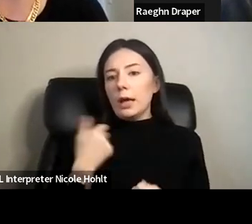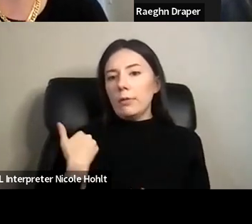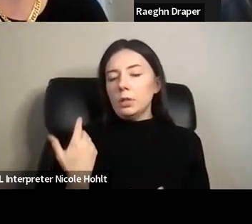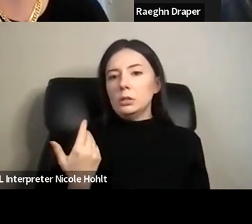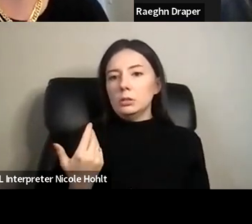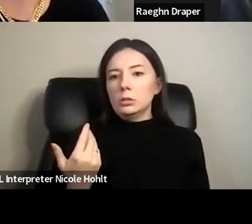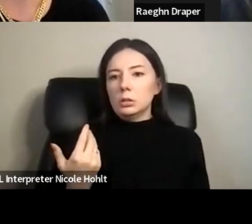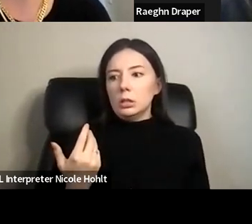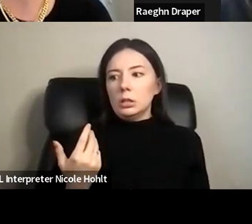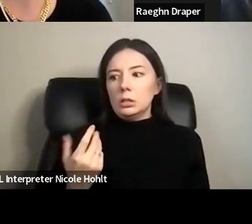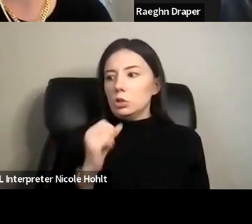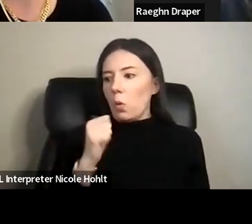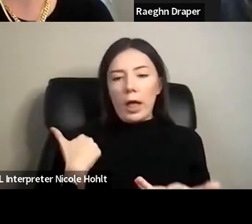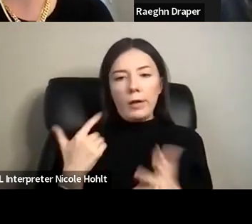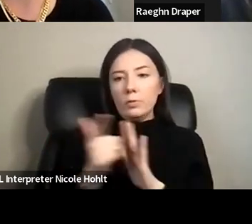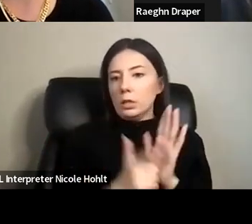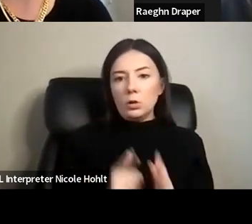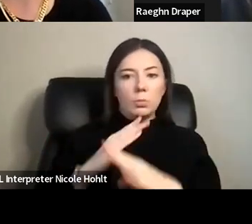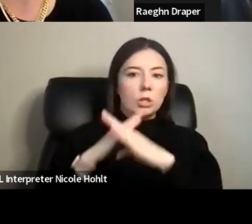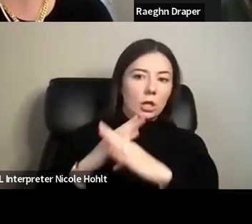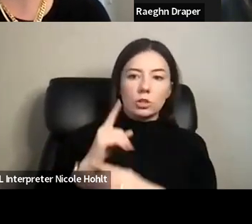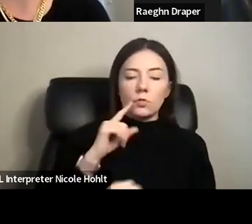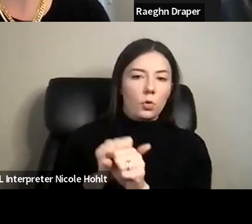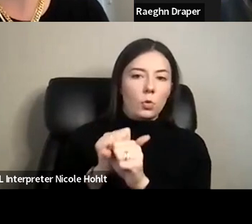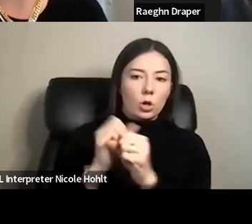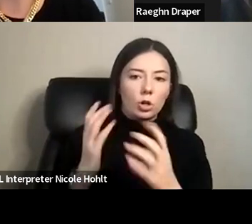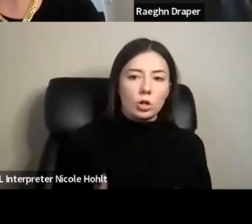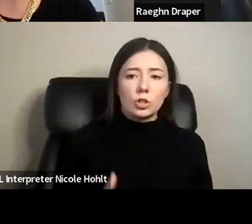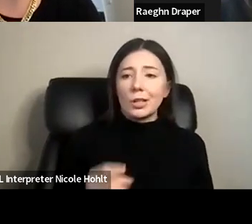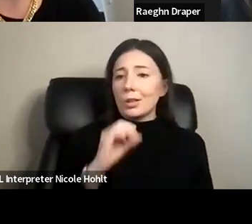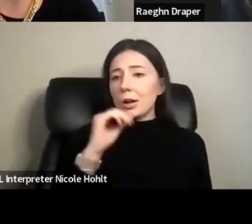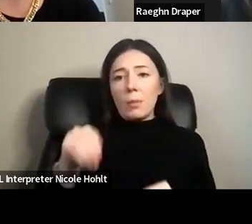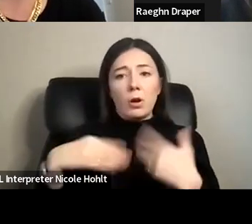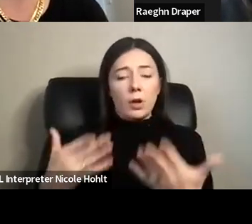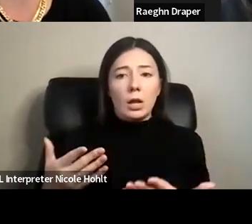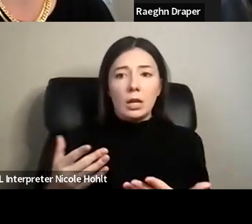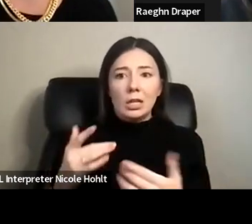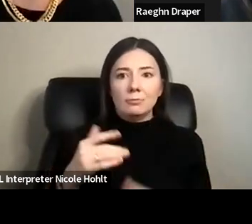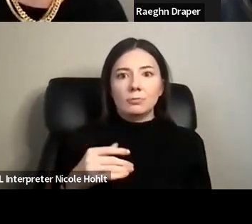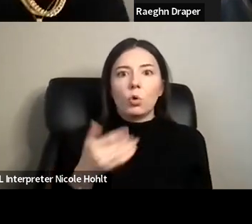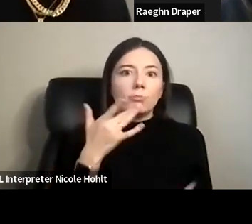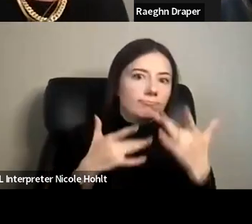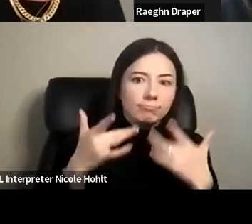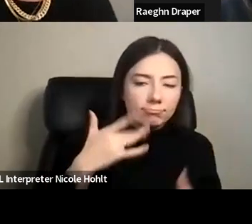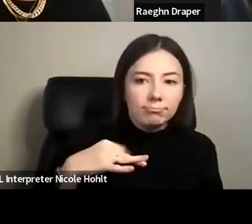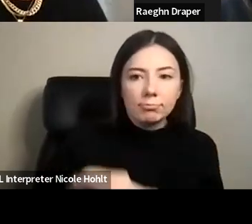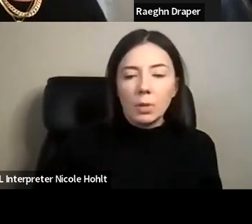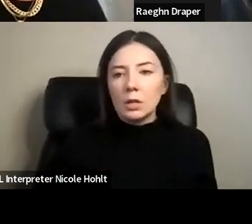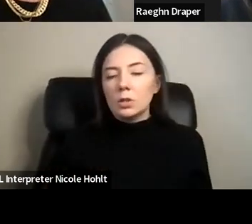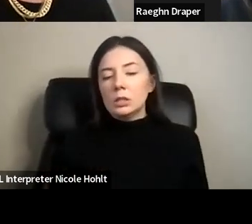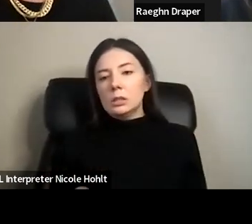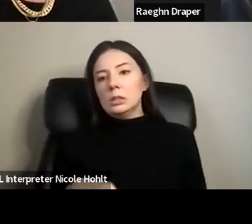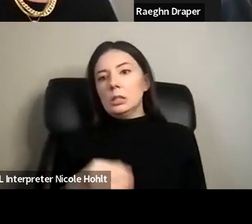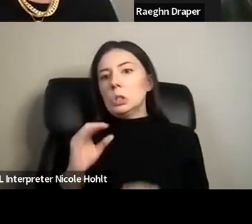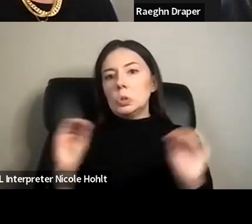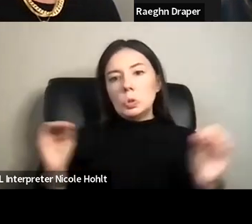legal protections for workers. They're provided very few benefits, very few days to take off if they're